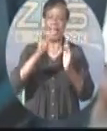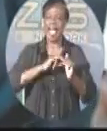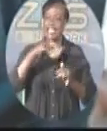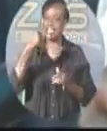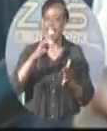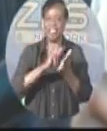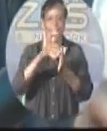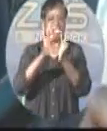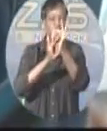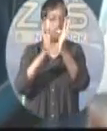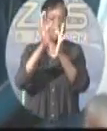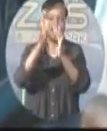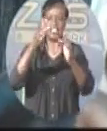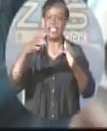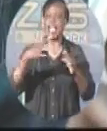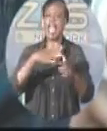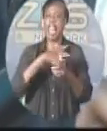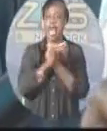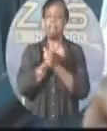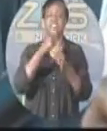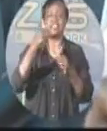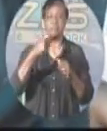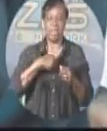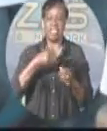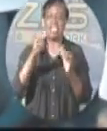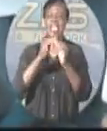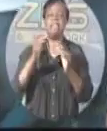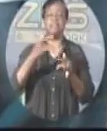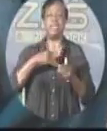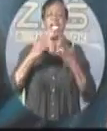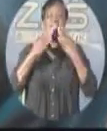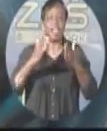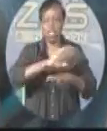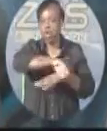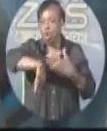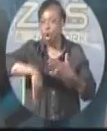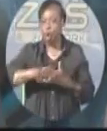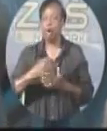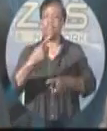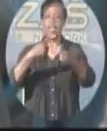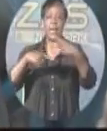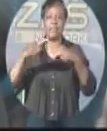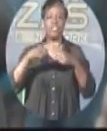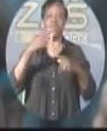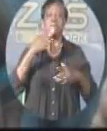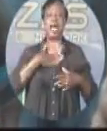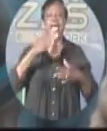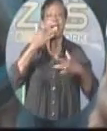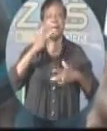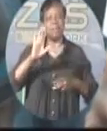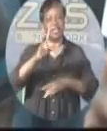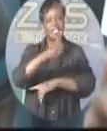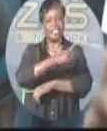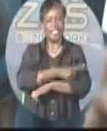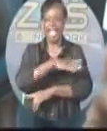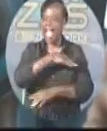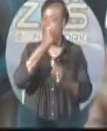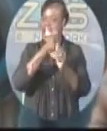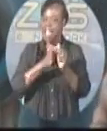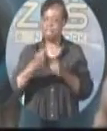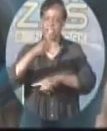Jesus loved me, even me. I thank you all for coming to my birthday. And